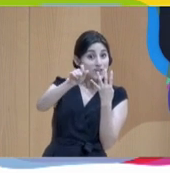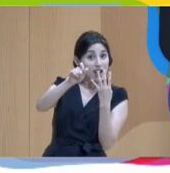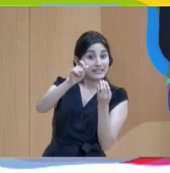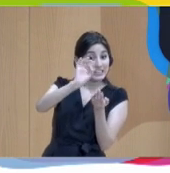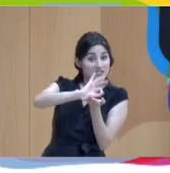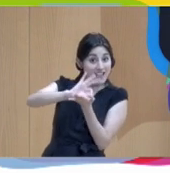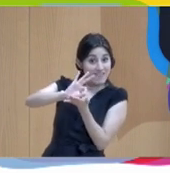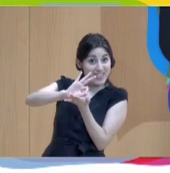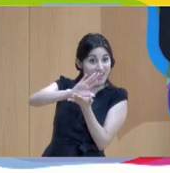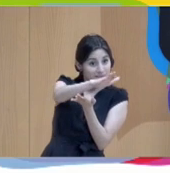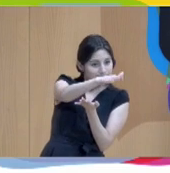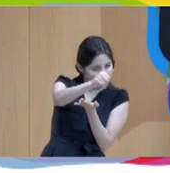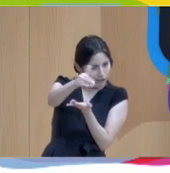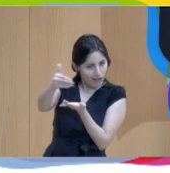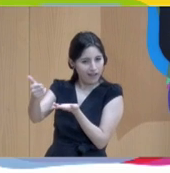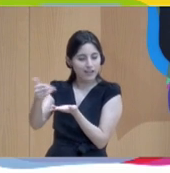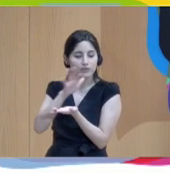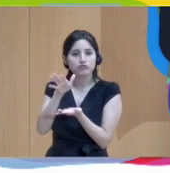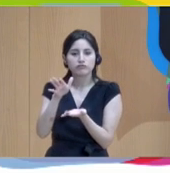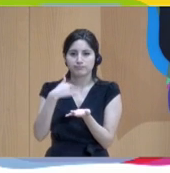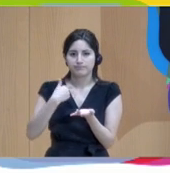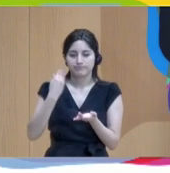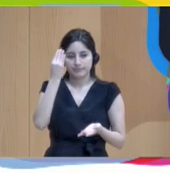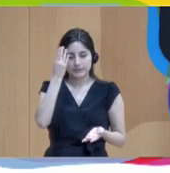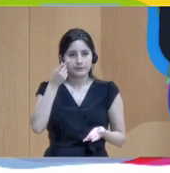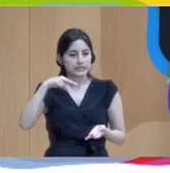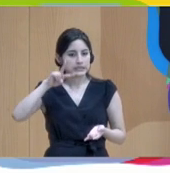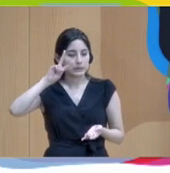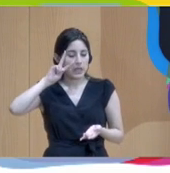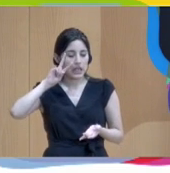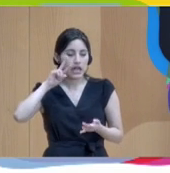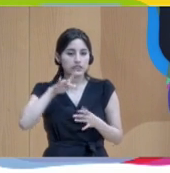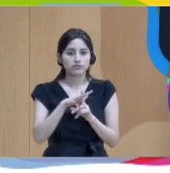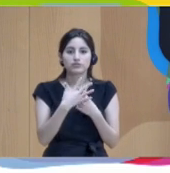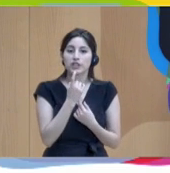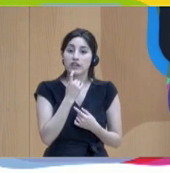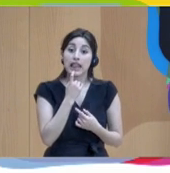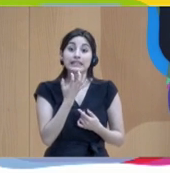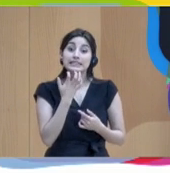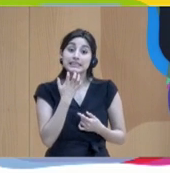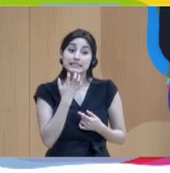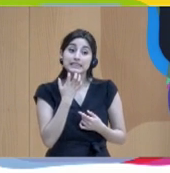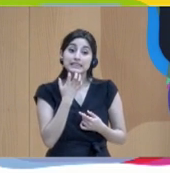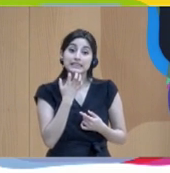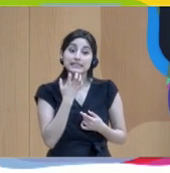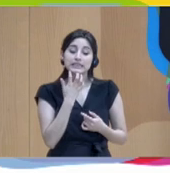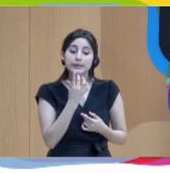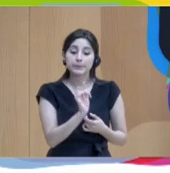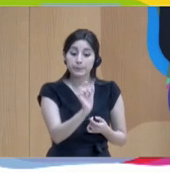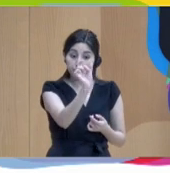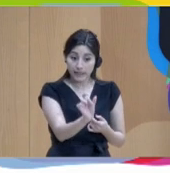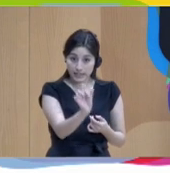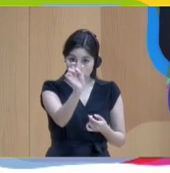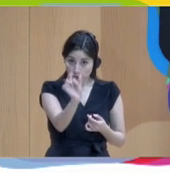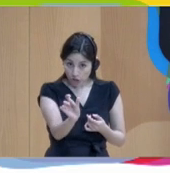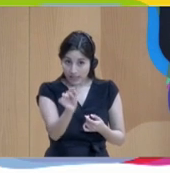in Finland is that if you have service users who have been in dialogues explaining to other service